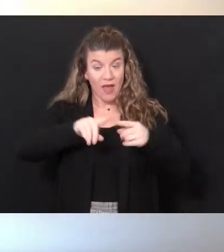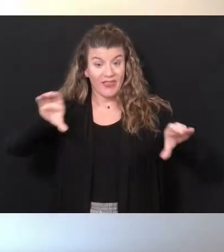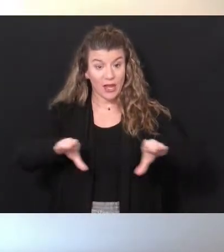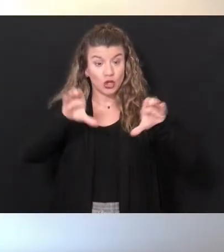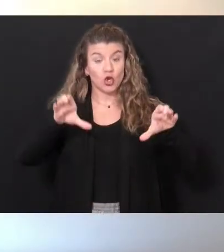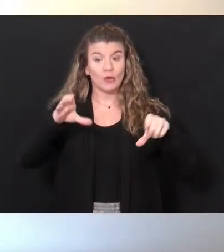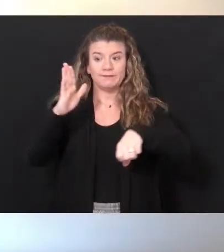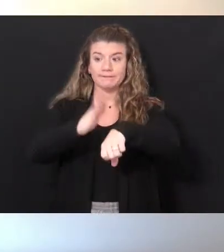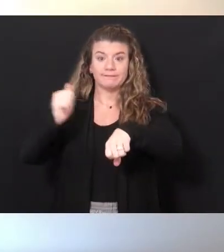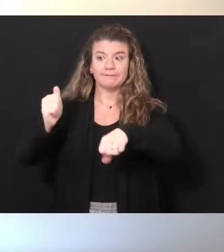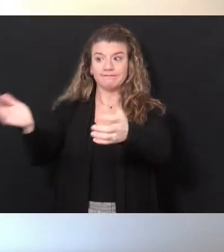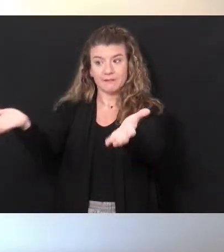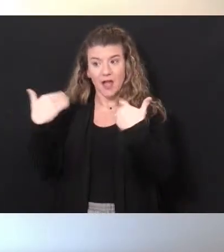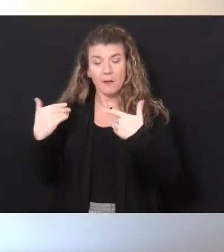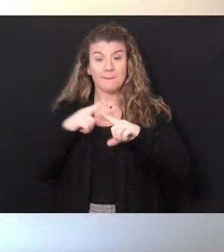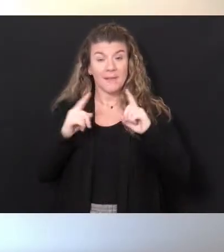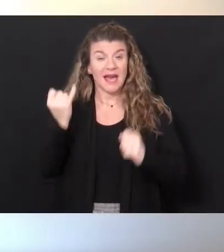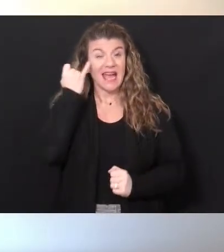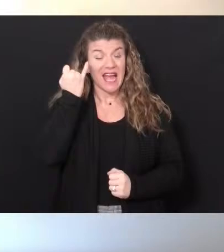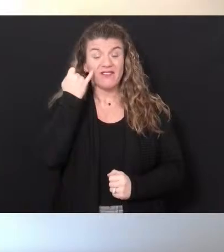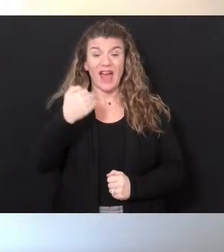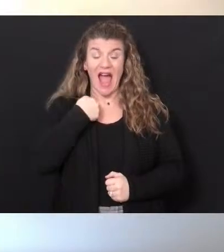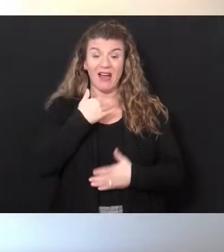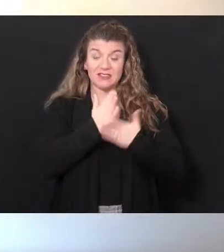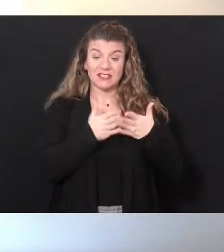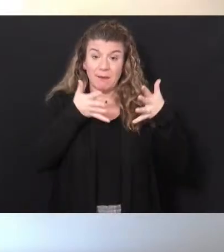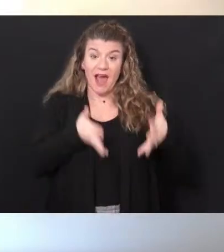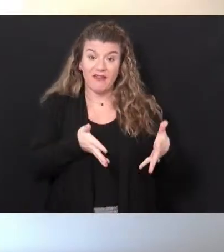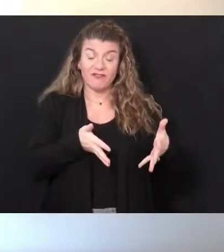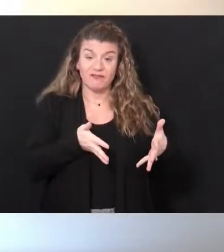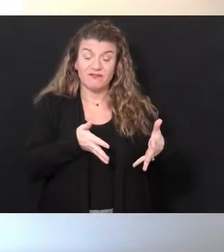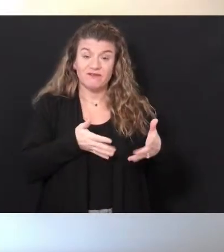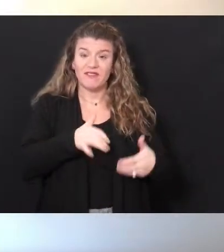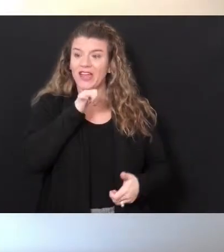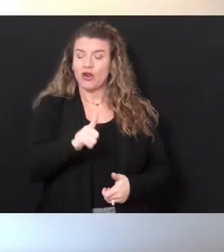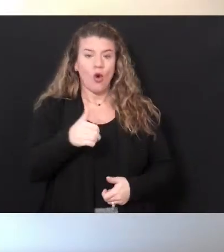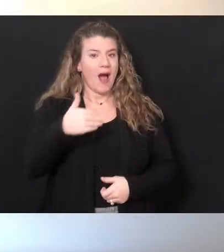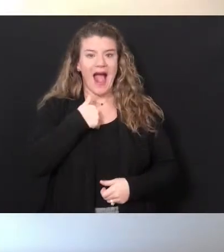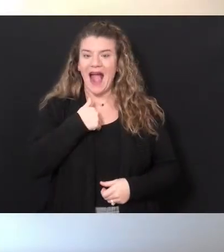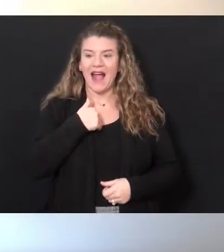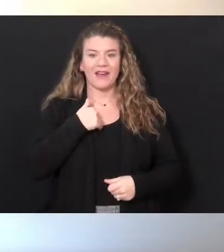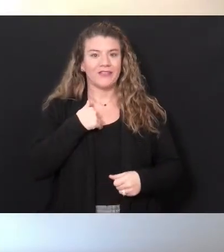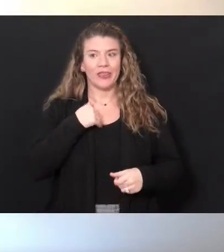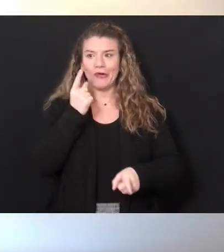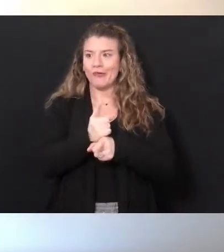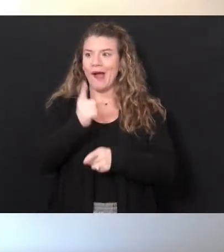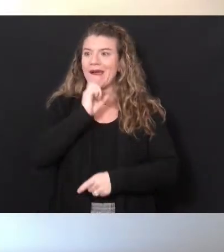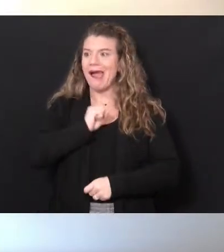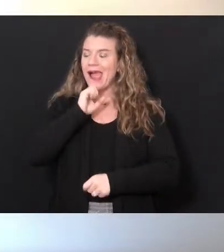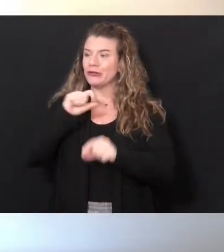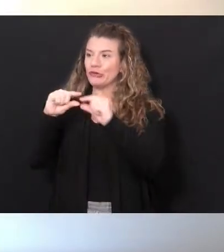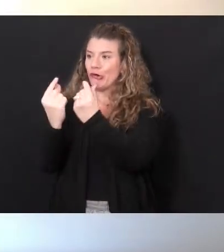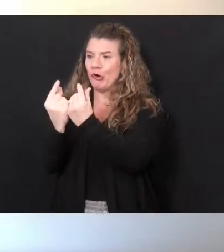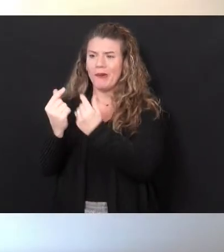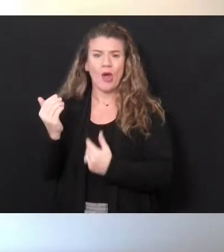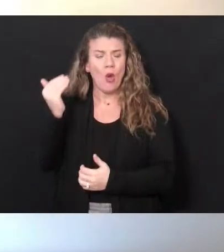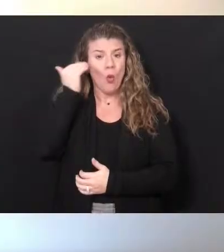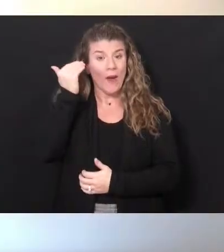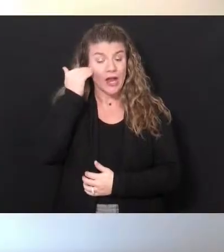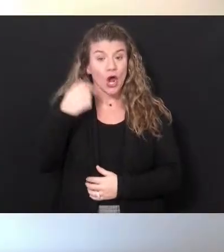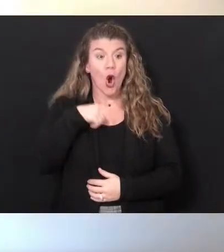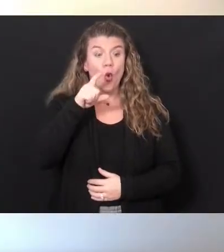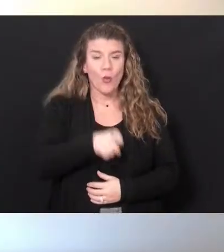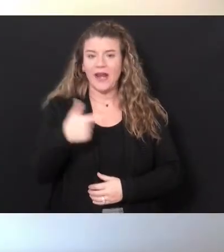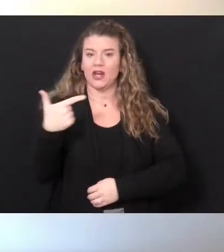call. But if they have additional vaccines and they don't have the folks of the appropriate age, we know that we need to